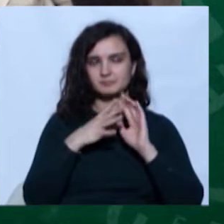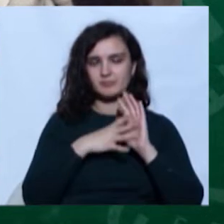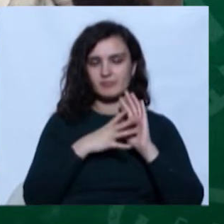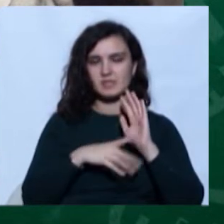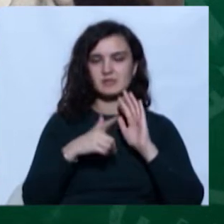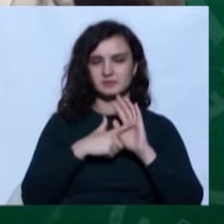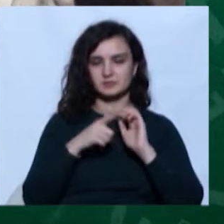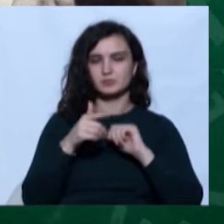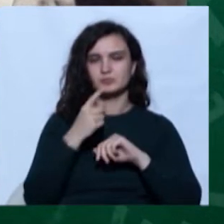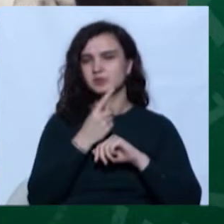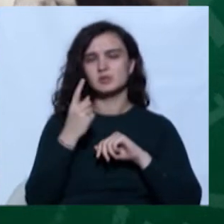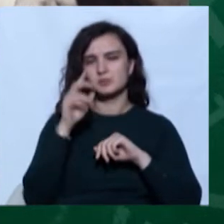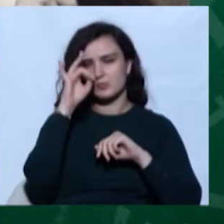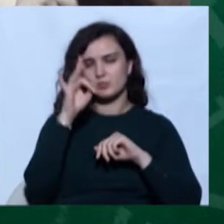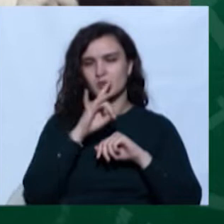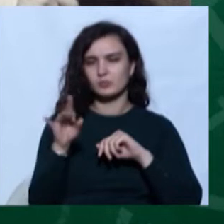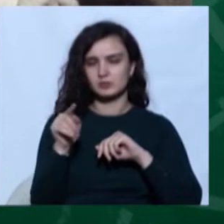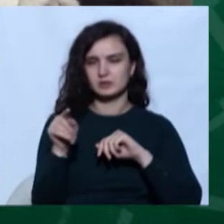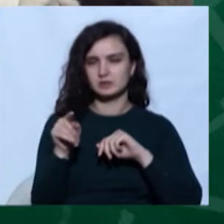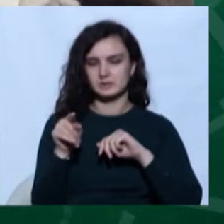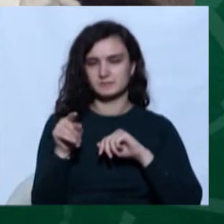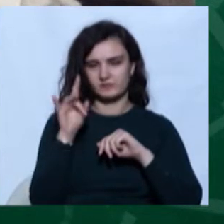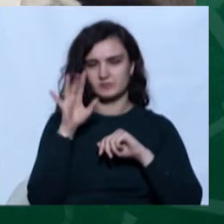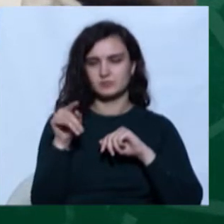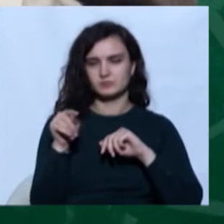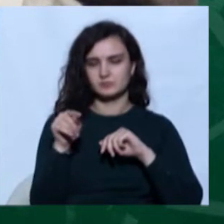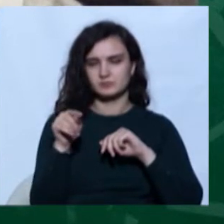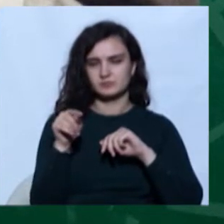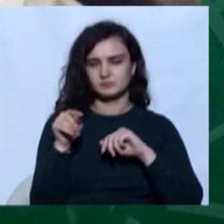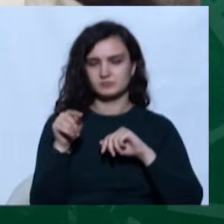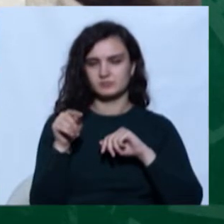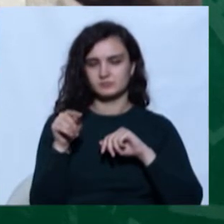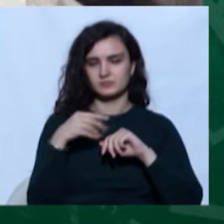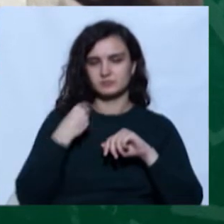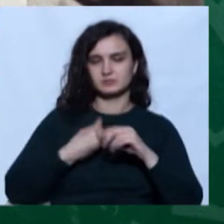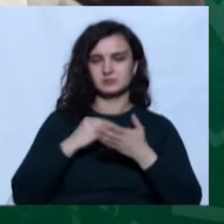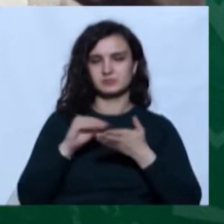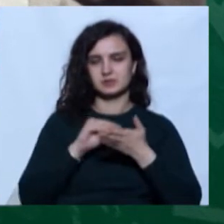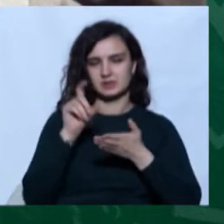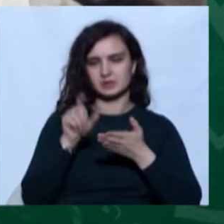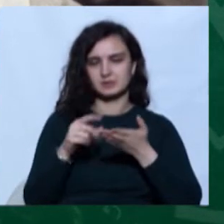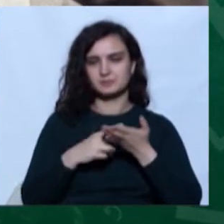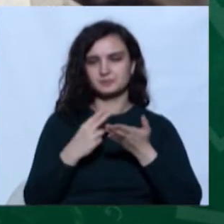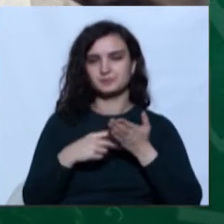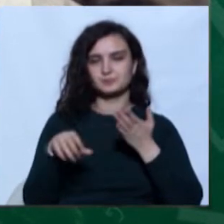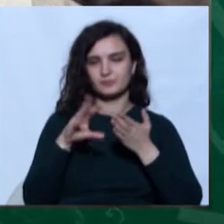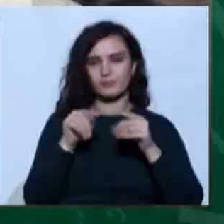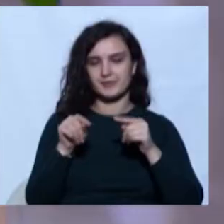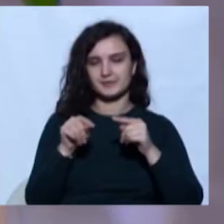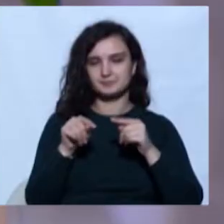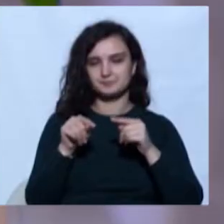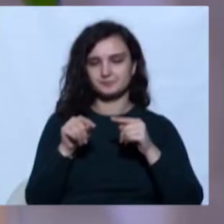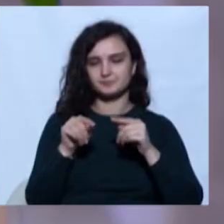He's definitely one of the most popular and famous of French writers. He wrote books, plays, stories